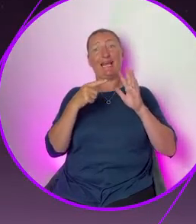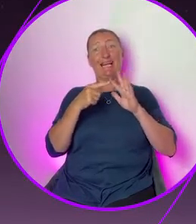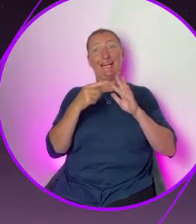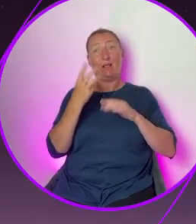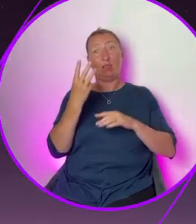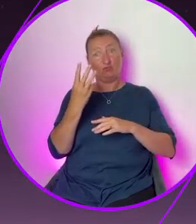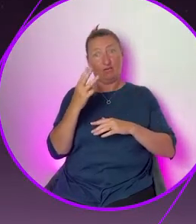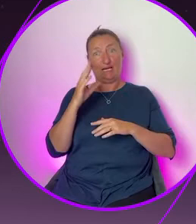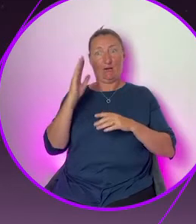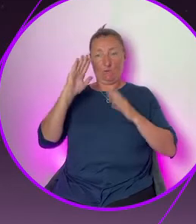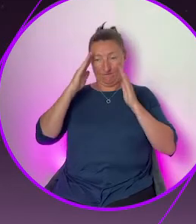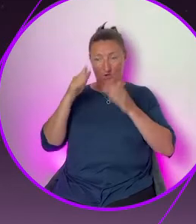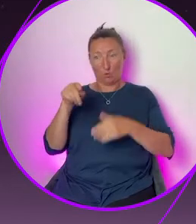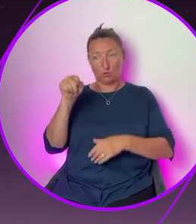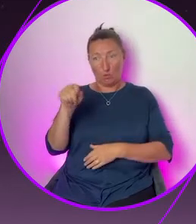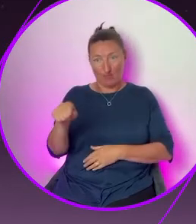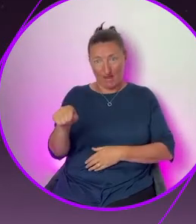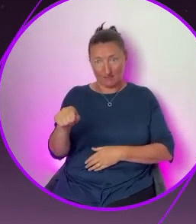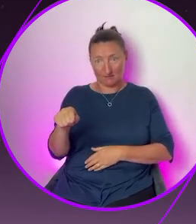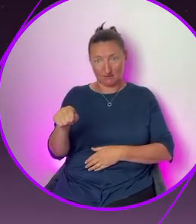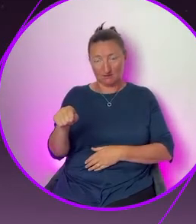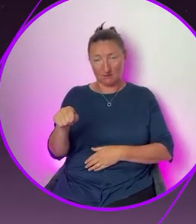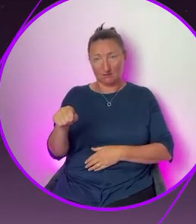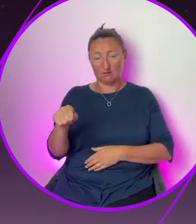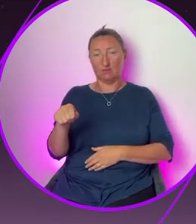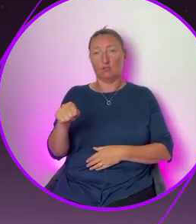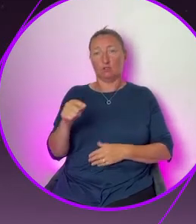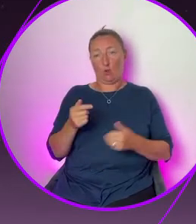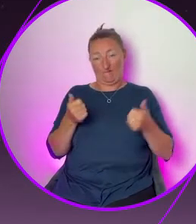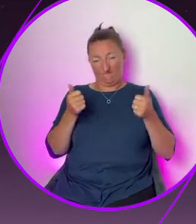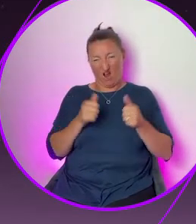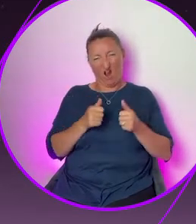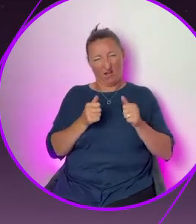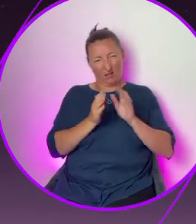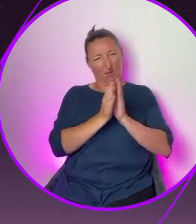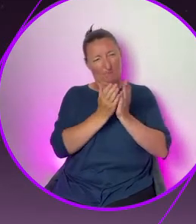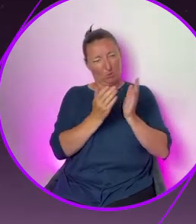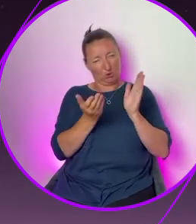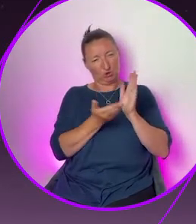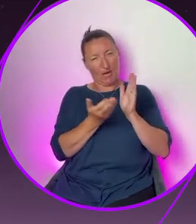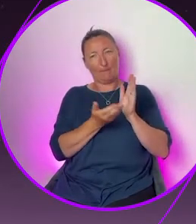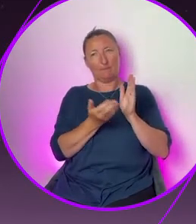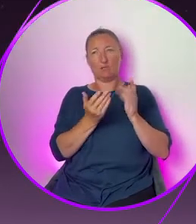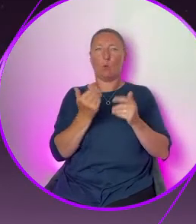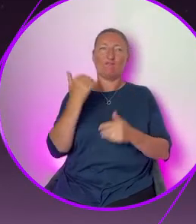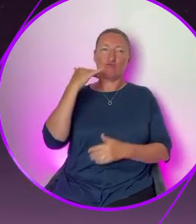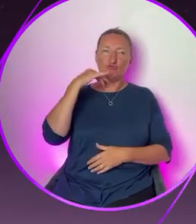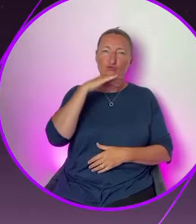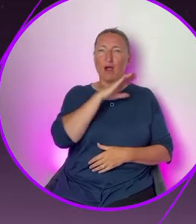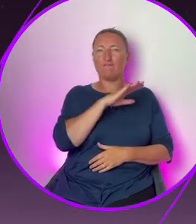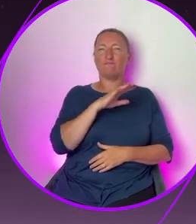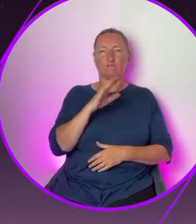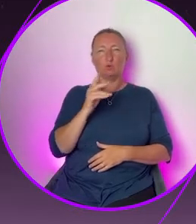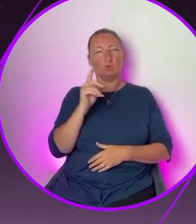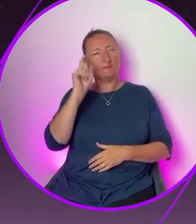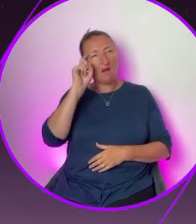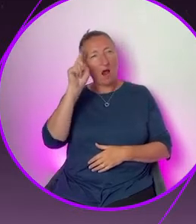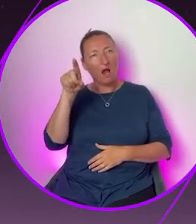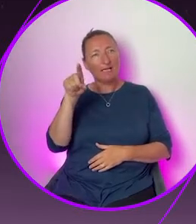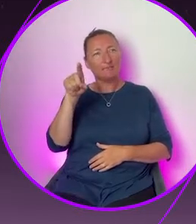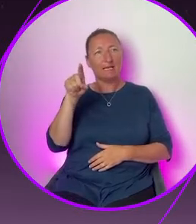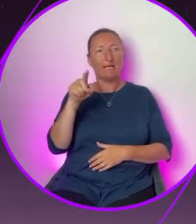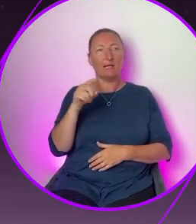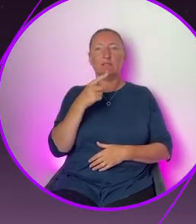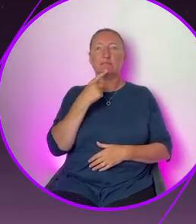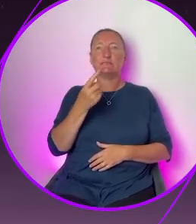matter. So this final chapter of Phase 2 is sort of a rough draft or a proposal that we'd like to discuss with all of you that